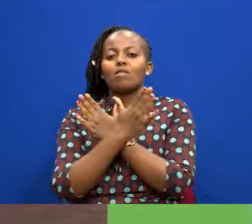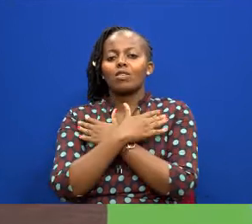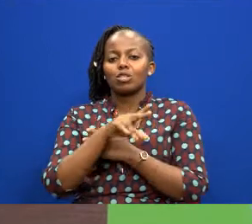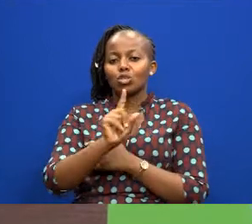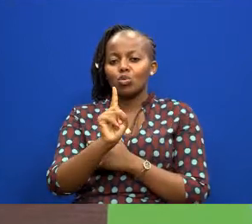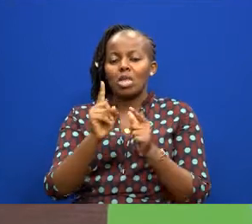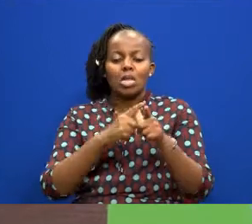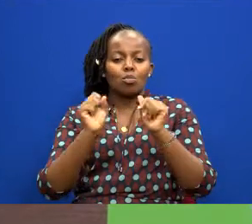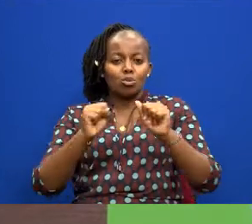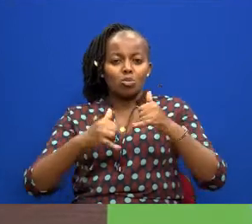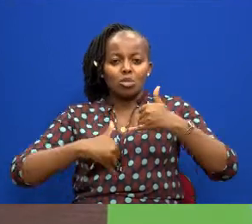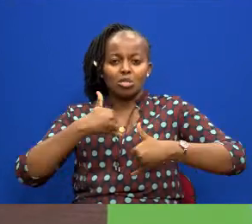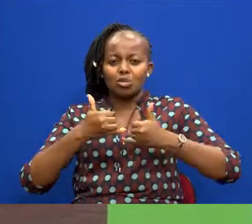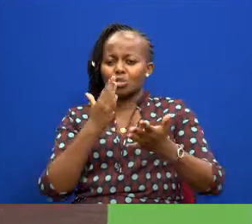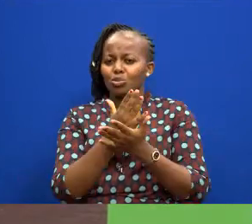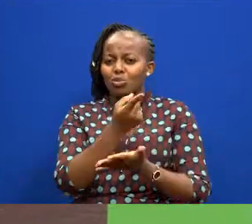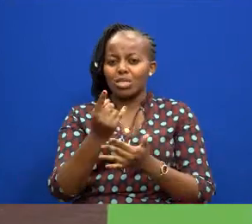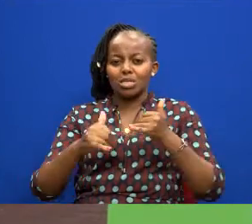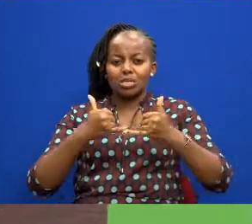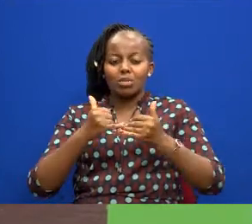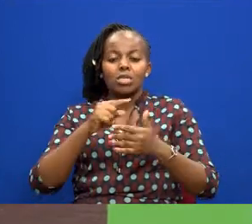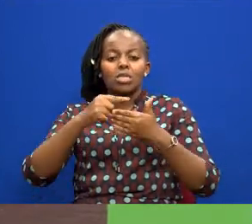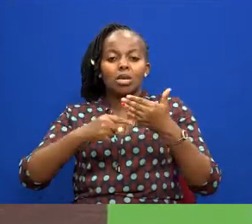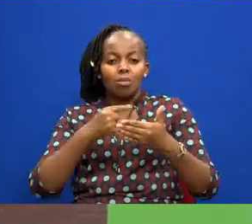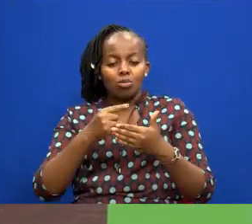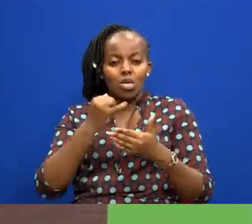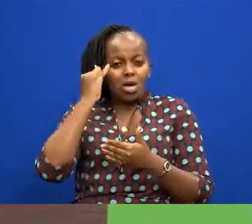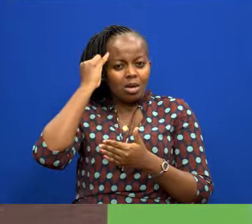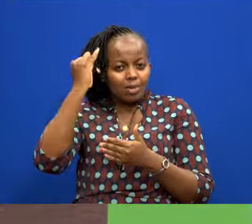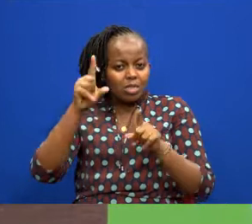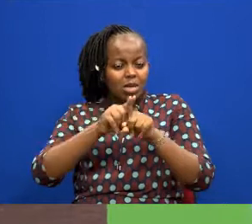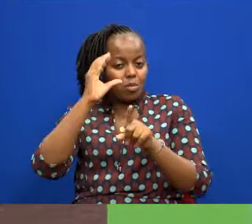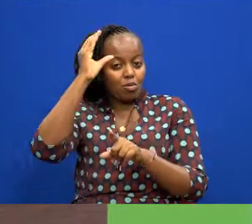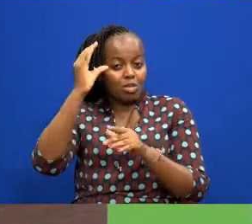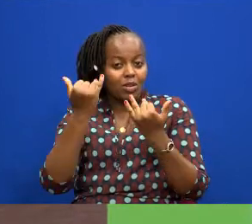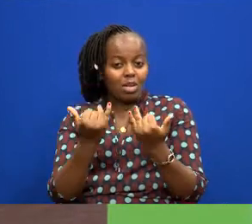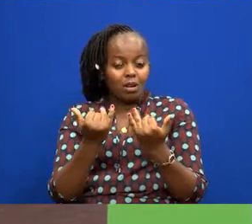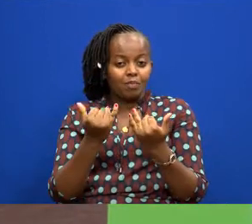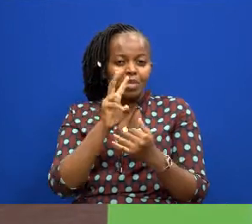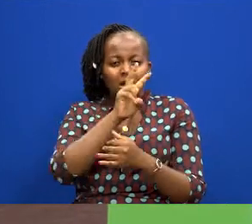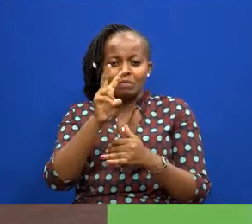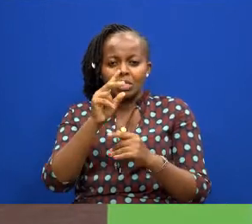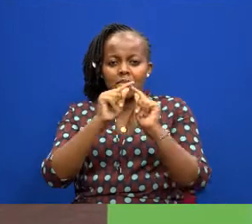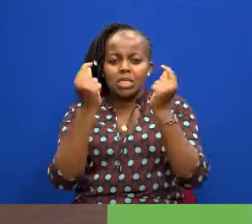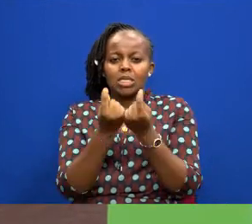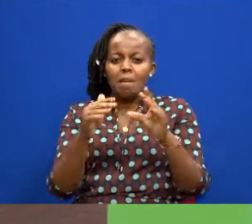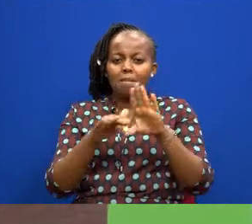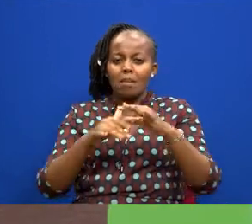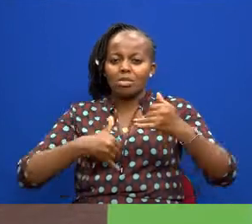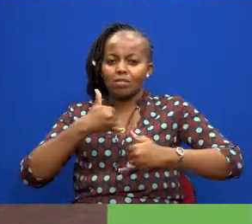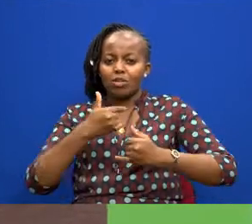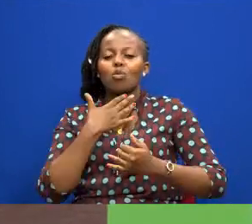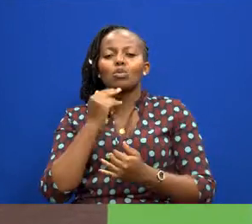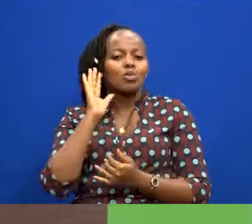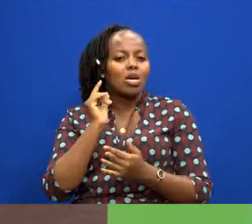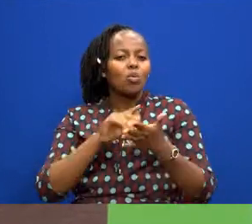mabeste zako na mbambike mtaani. Hopscotch is about creativity and imagination skills. Nimeona hapa hivi participants wangu